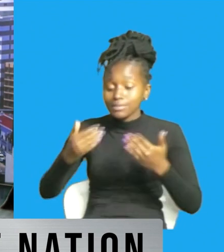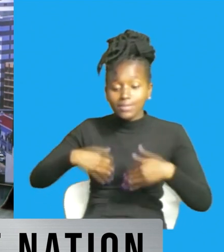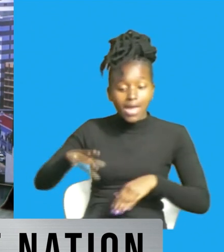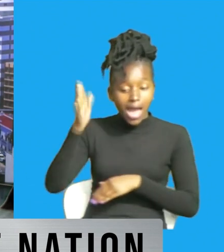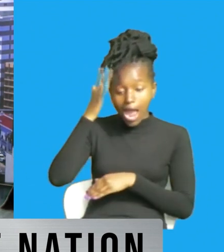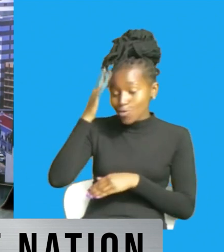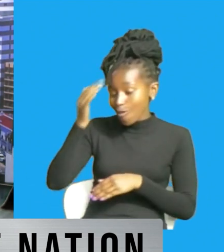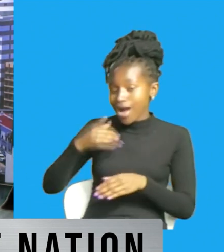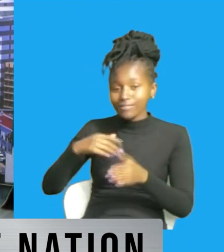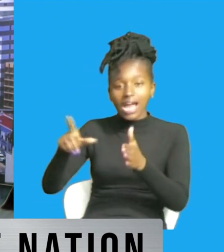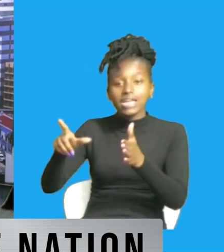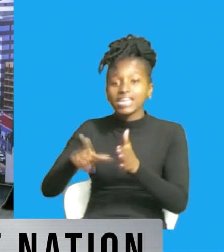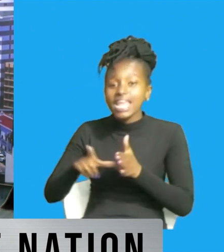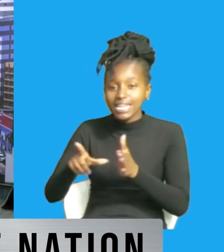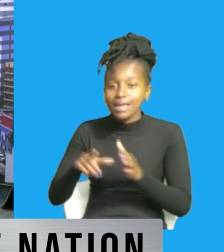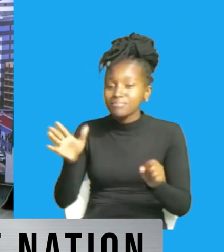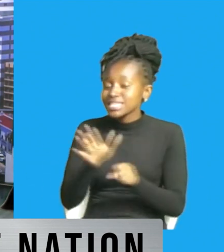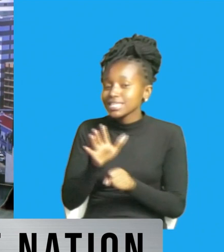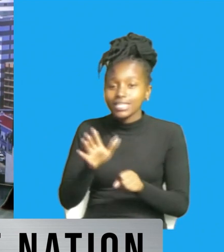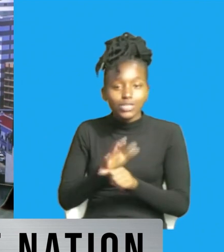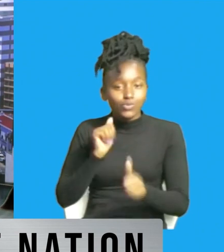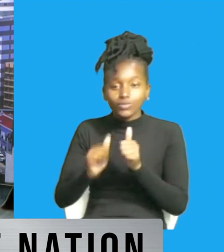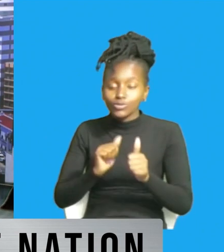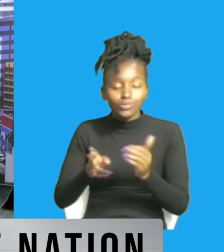debt being procured in this country.